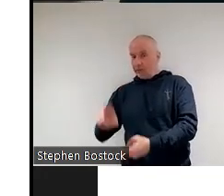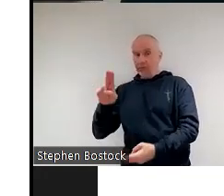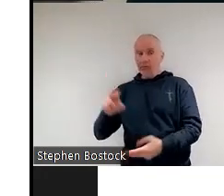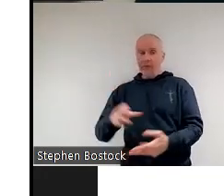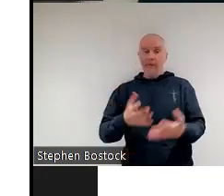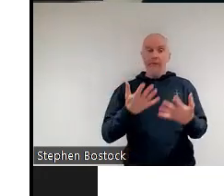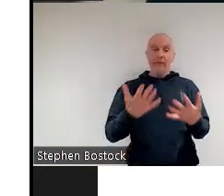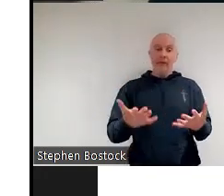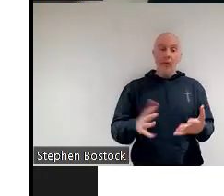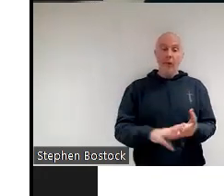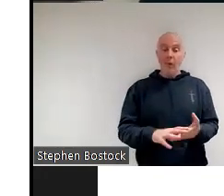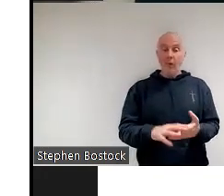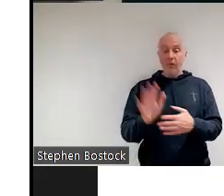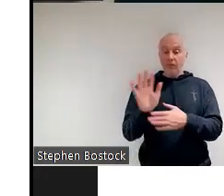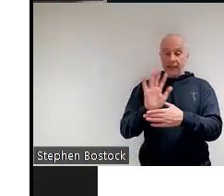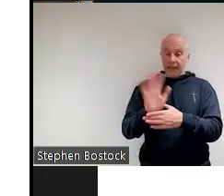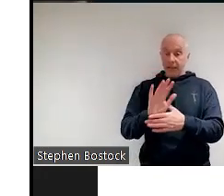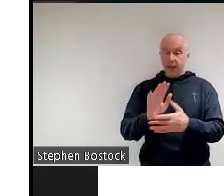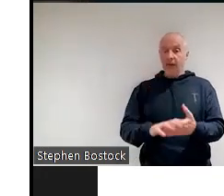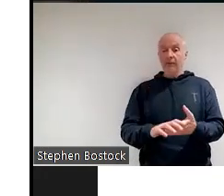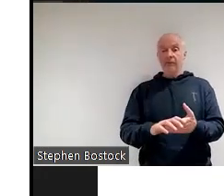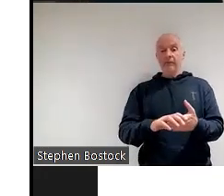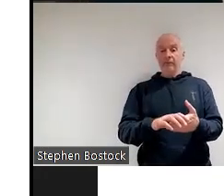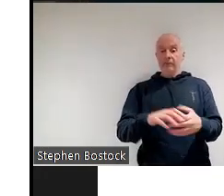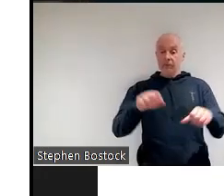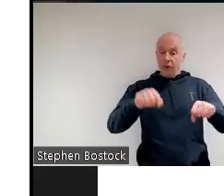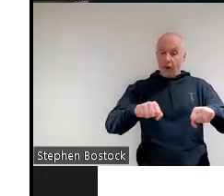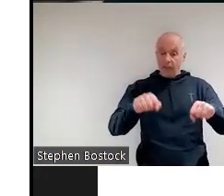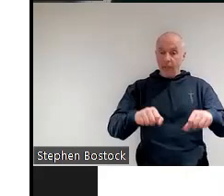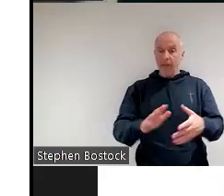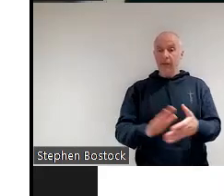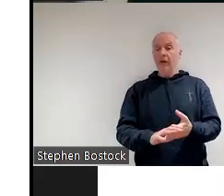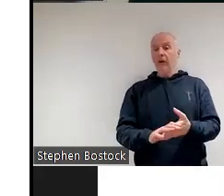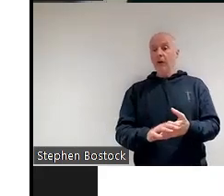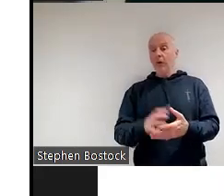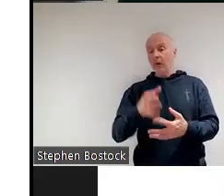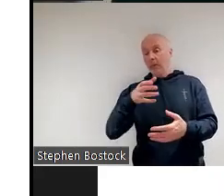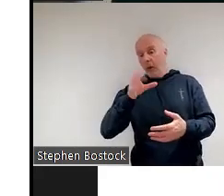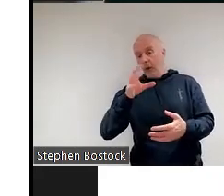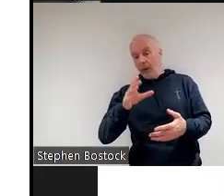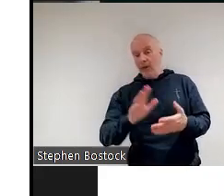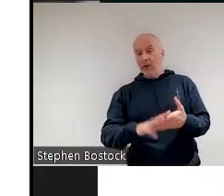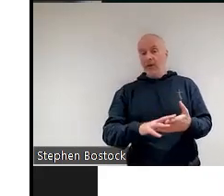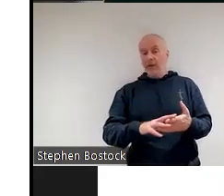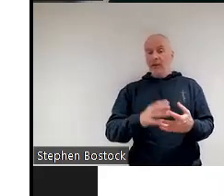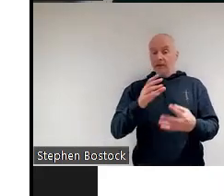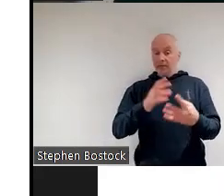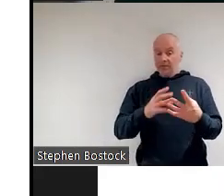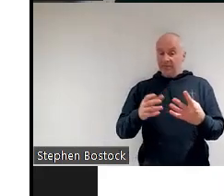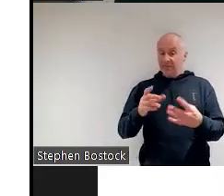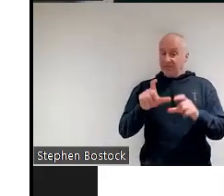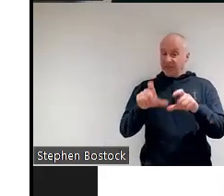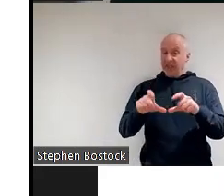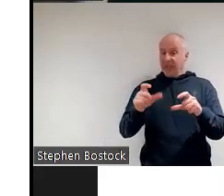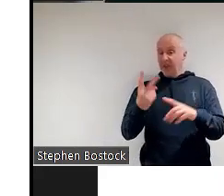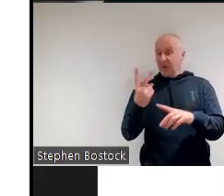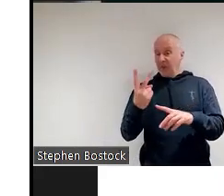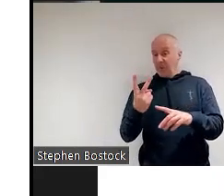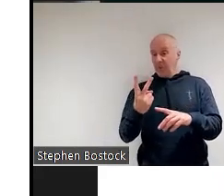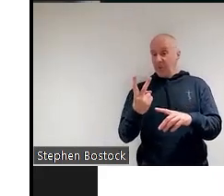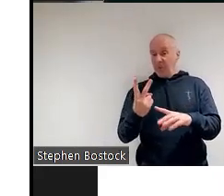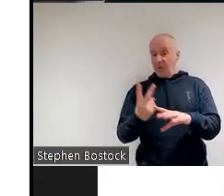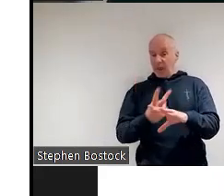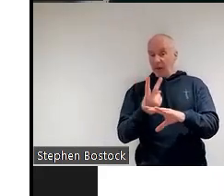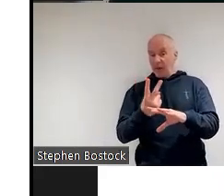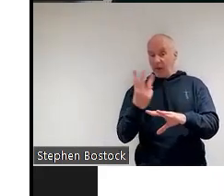groceries, or you just go to a park, want to have a Sunday roast. You stay there for at least 2 hours or